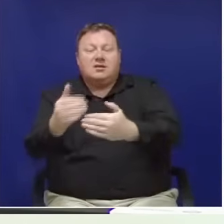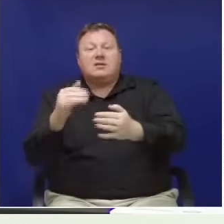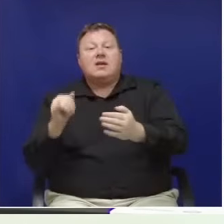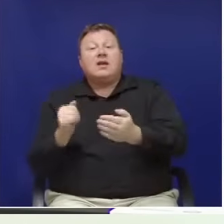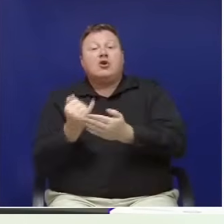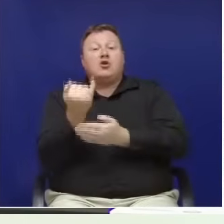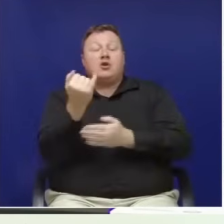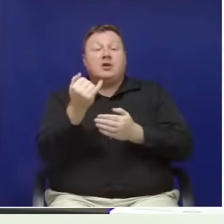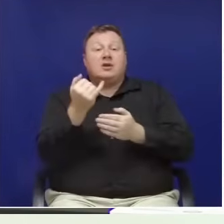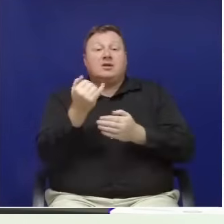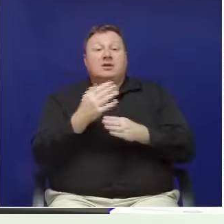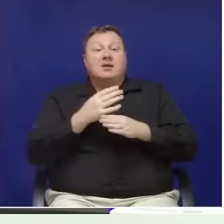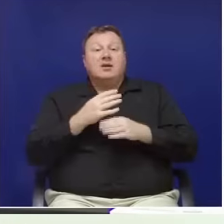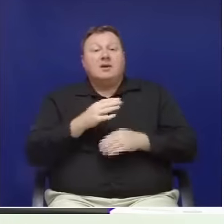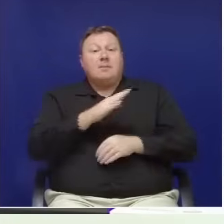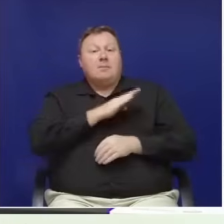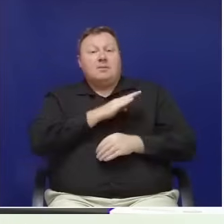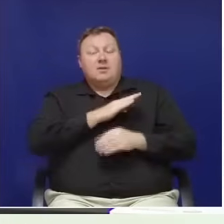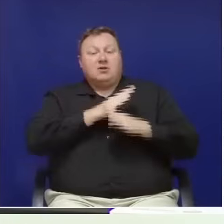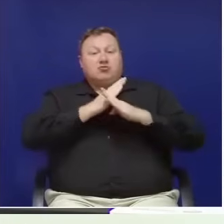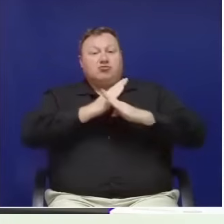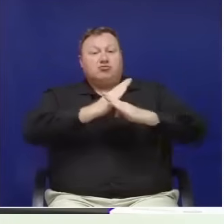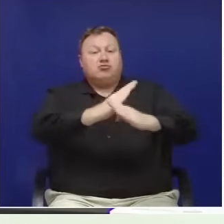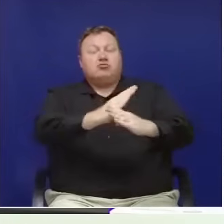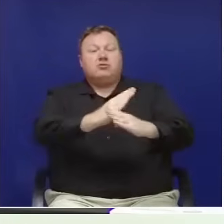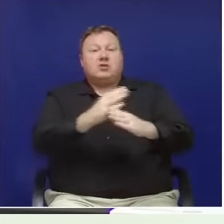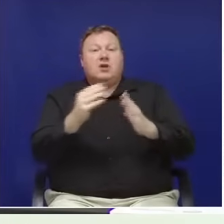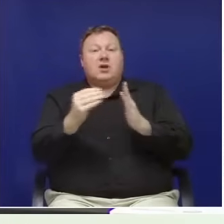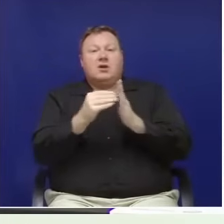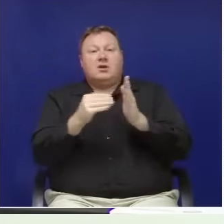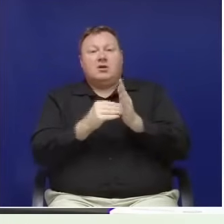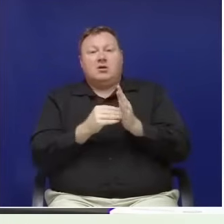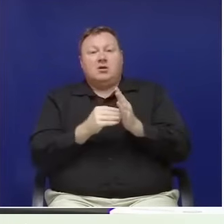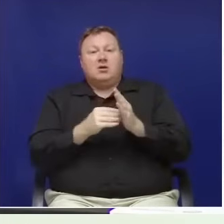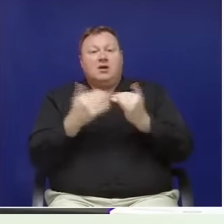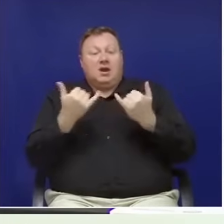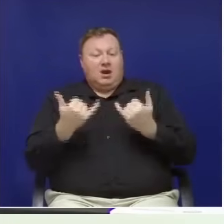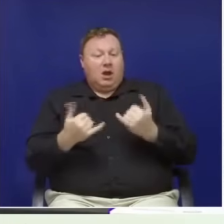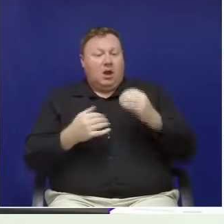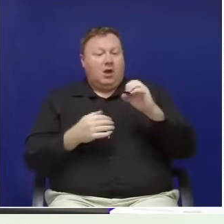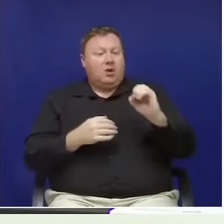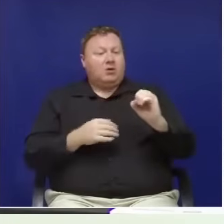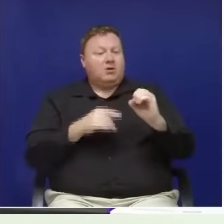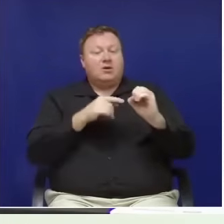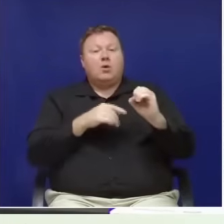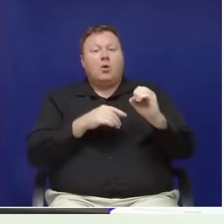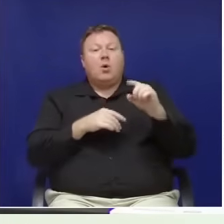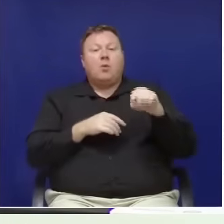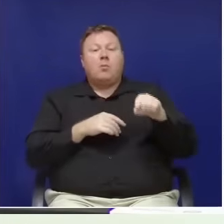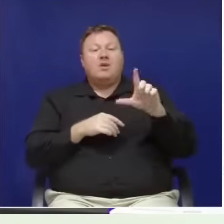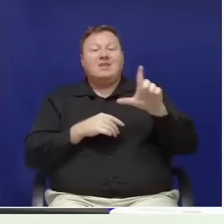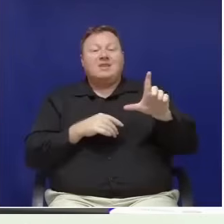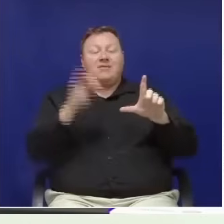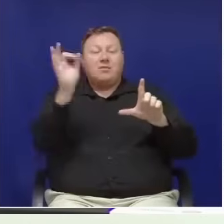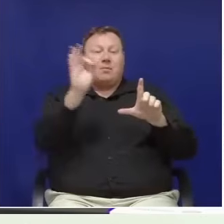allocations from the current level of approximately 0.7% of